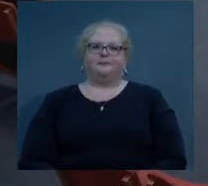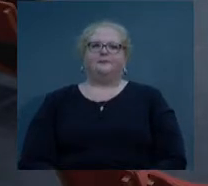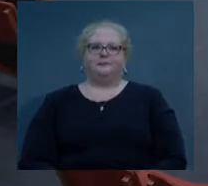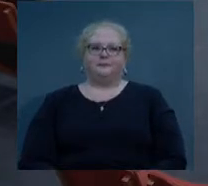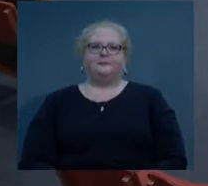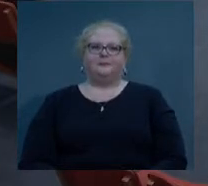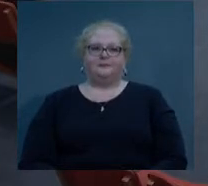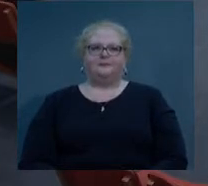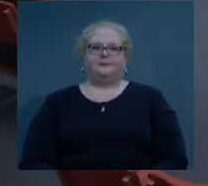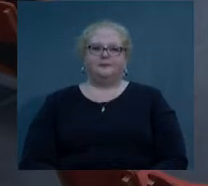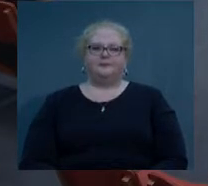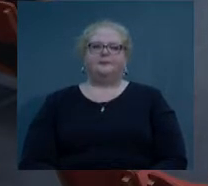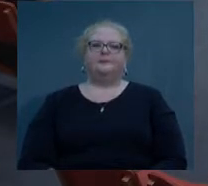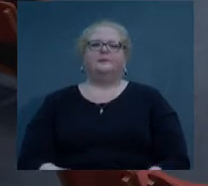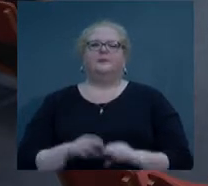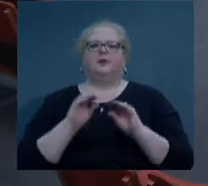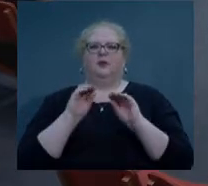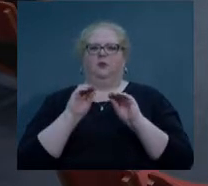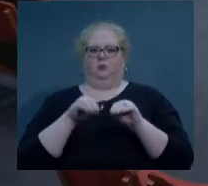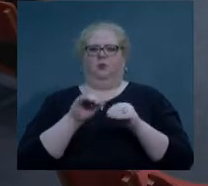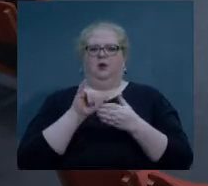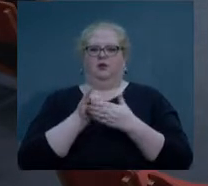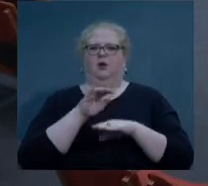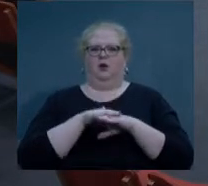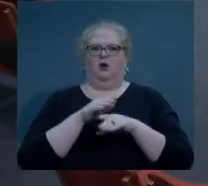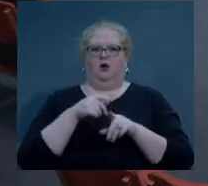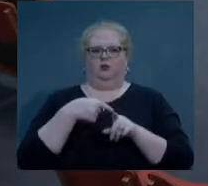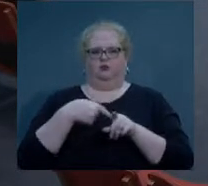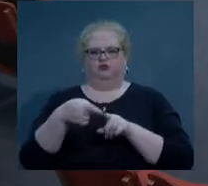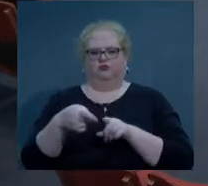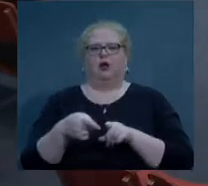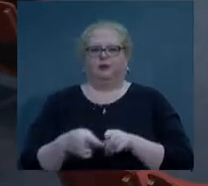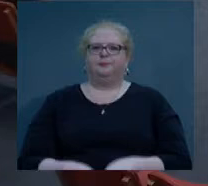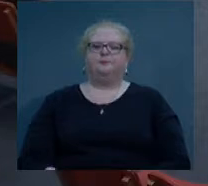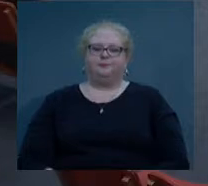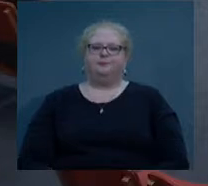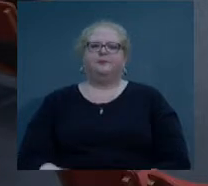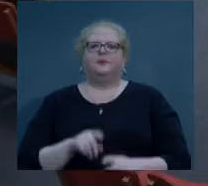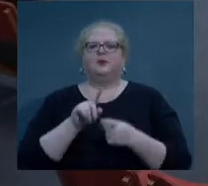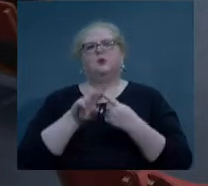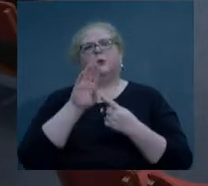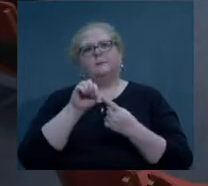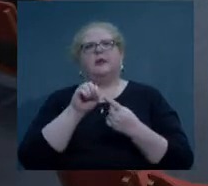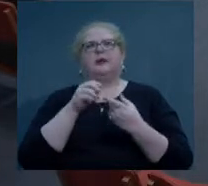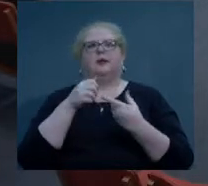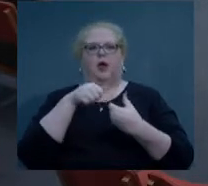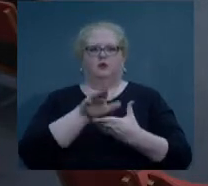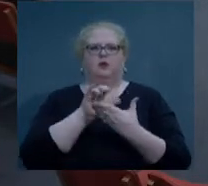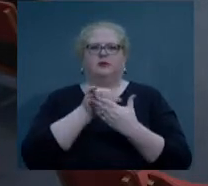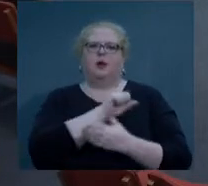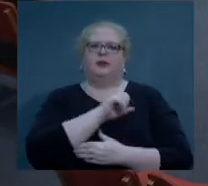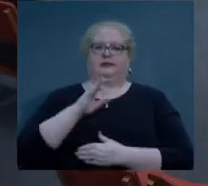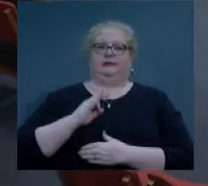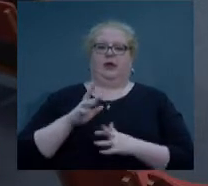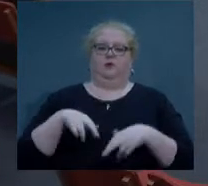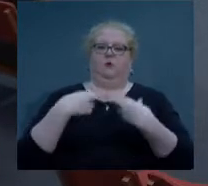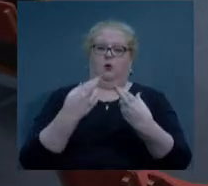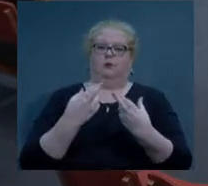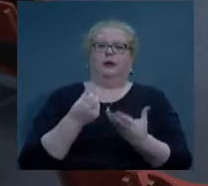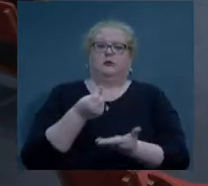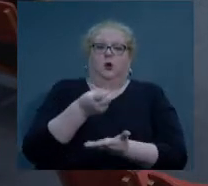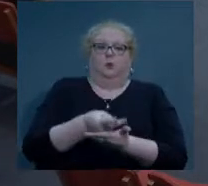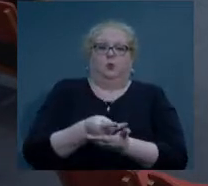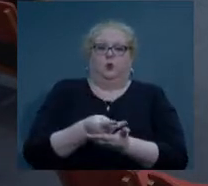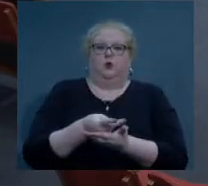finished floor elevation on tract 2. Those conditions still remain to be addressed. Staff does recommend approval of